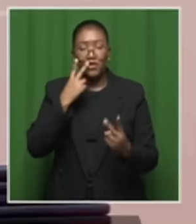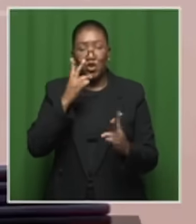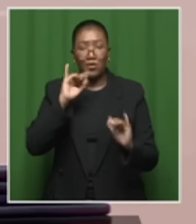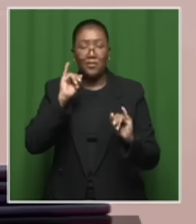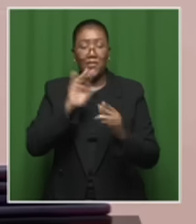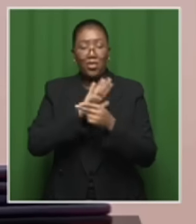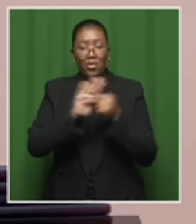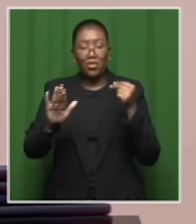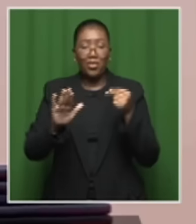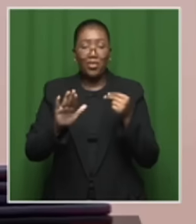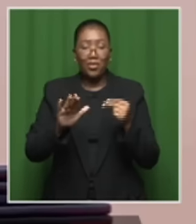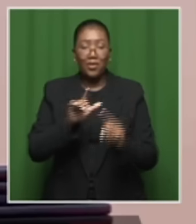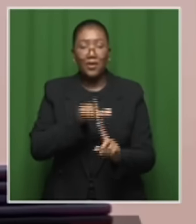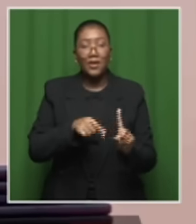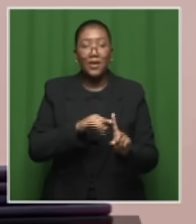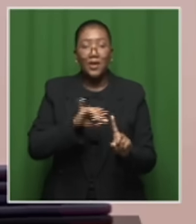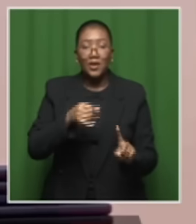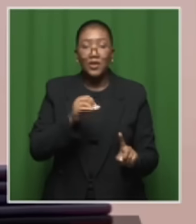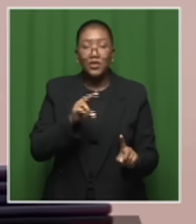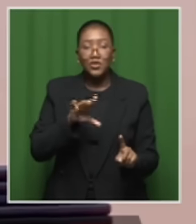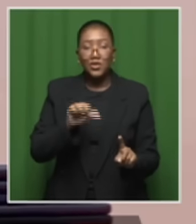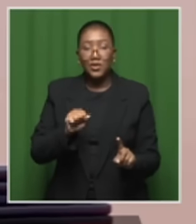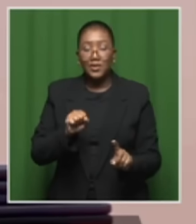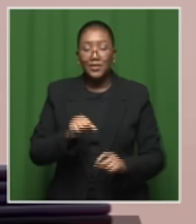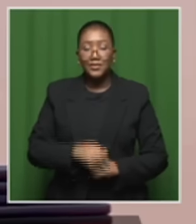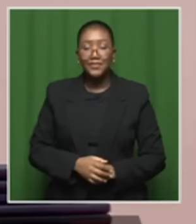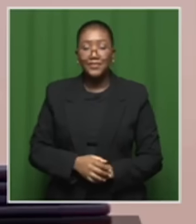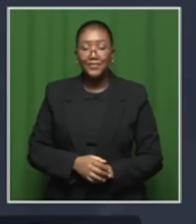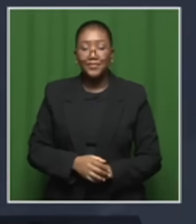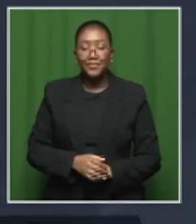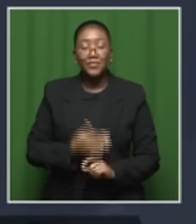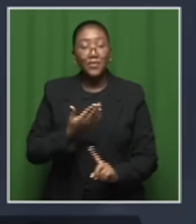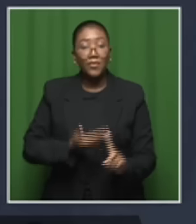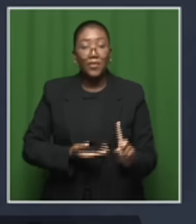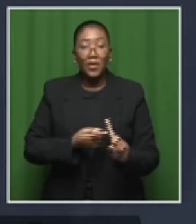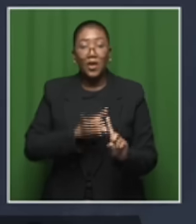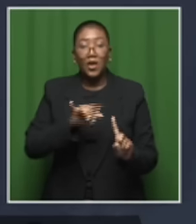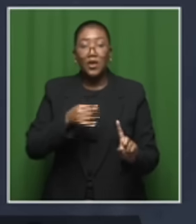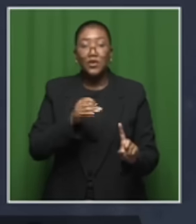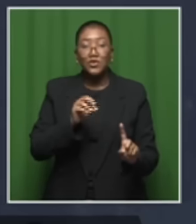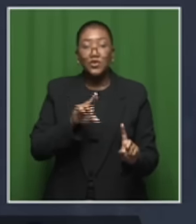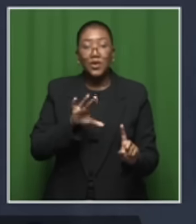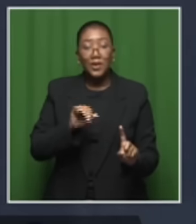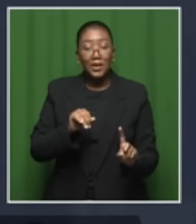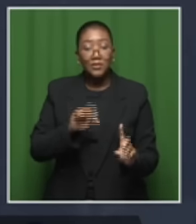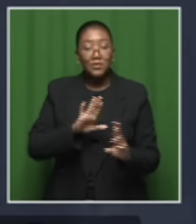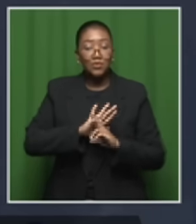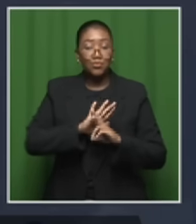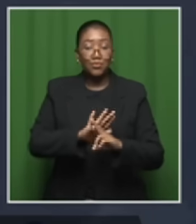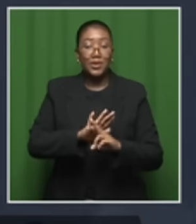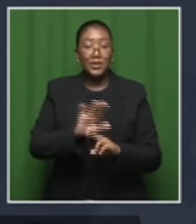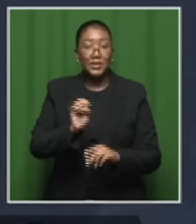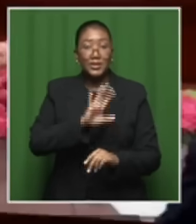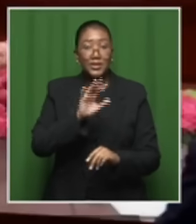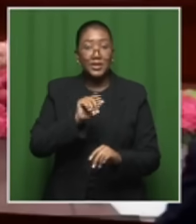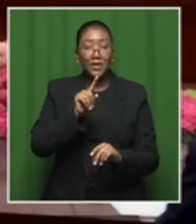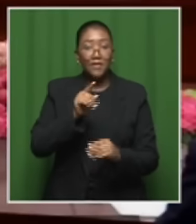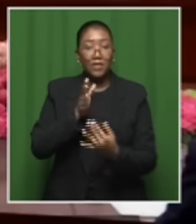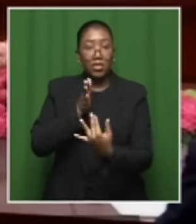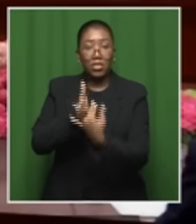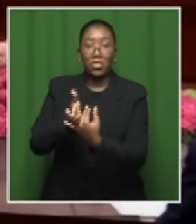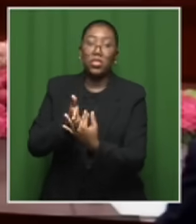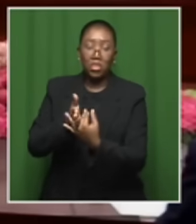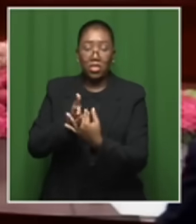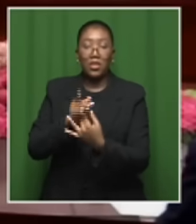tariff announcement by U.S. President Donald Trump. It says Jonas's outreach does not in any way supersede the leading role of the